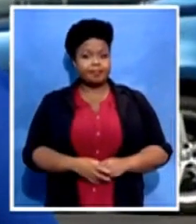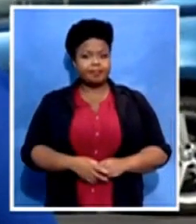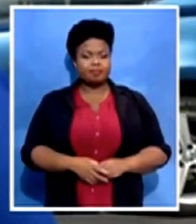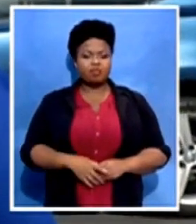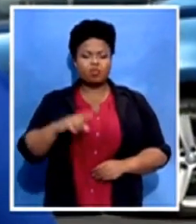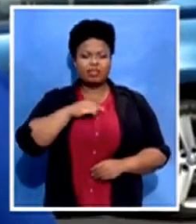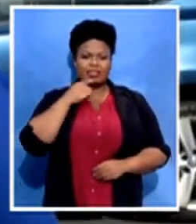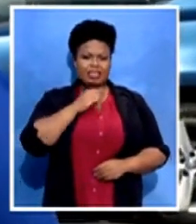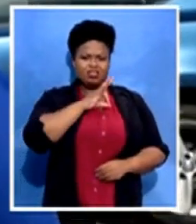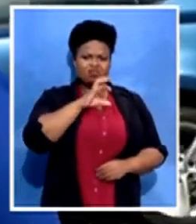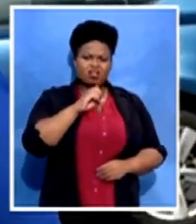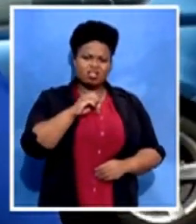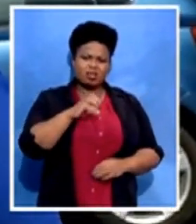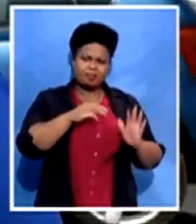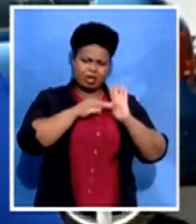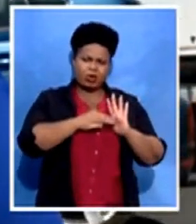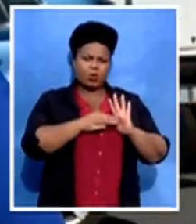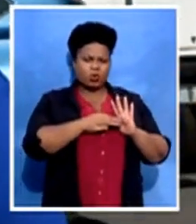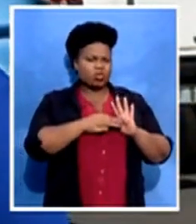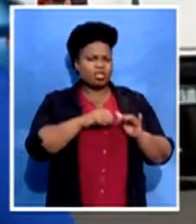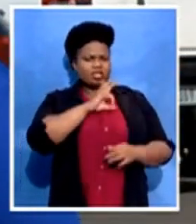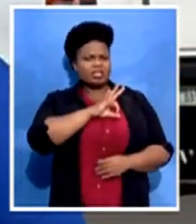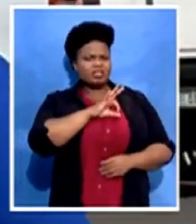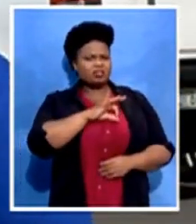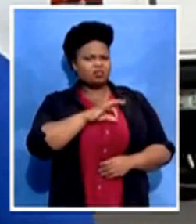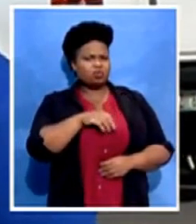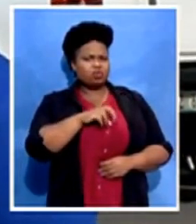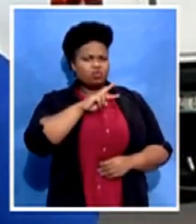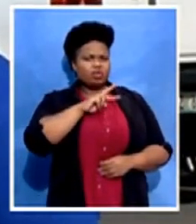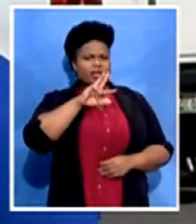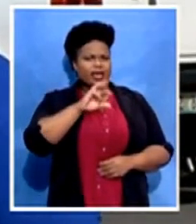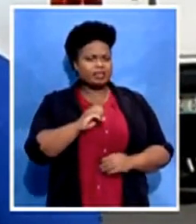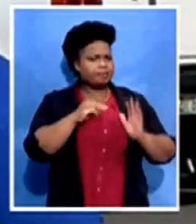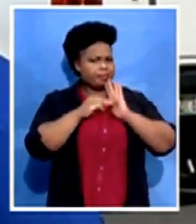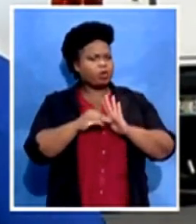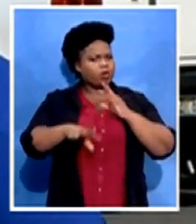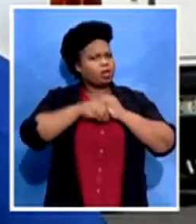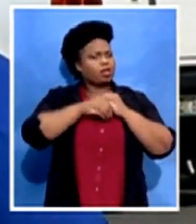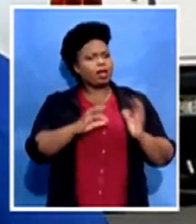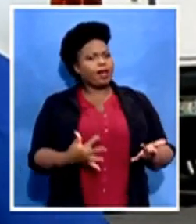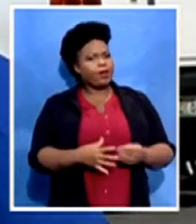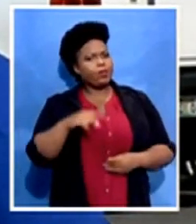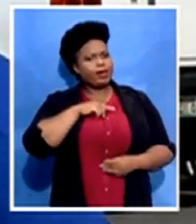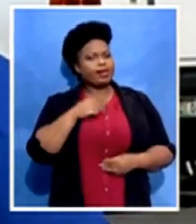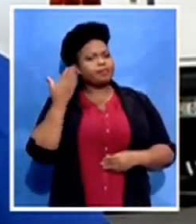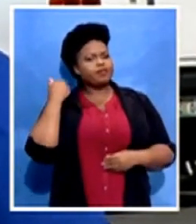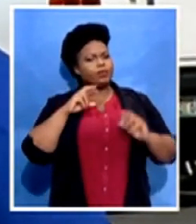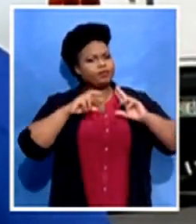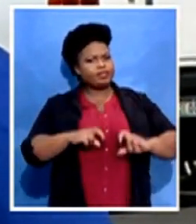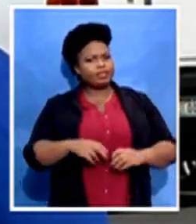to that 290 million that was also being investigated, particularly by the public